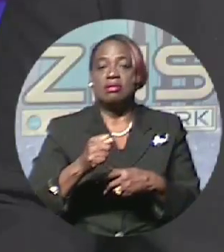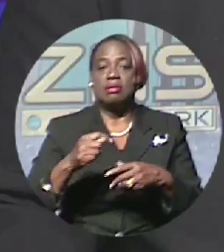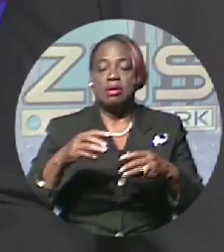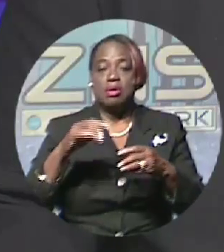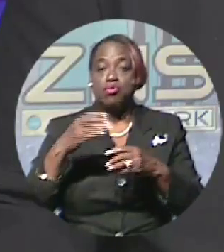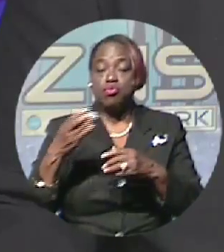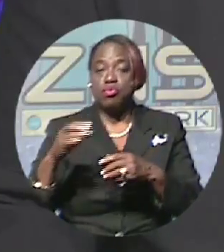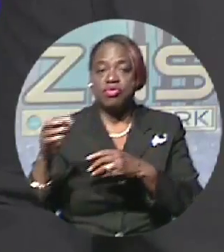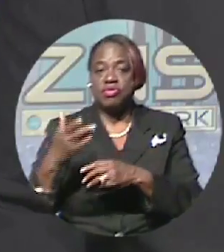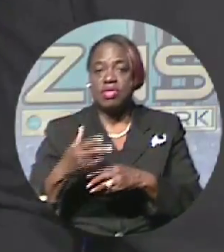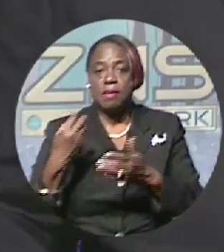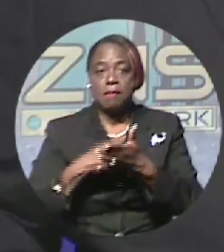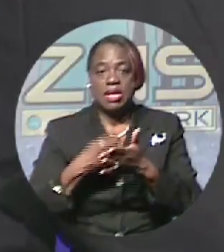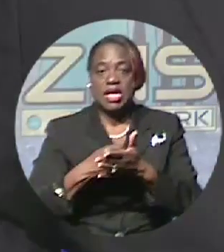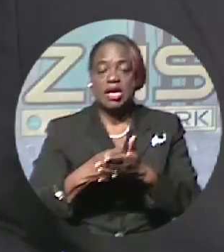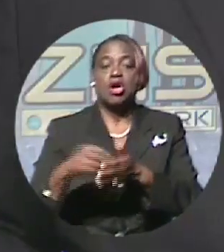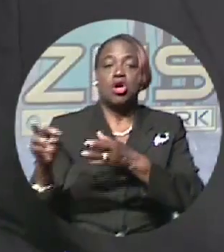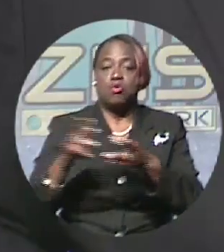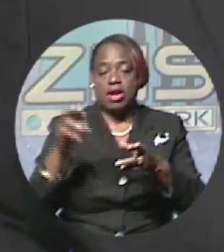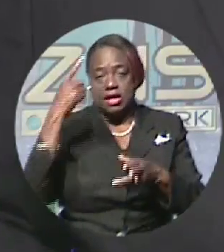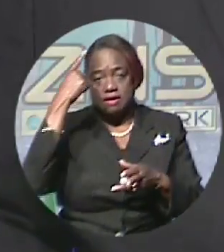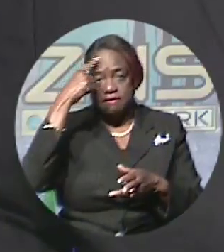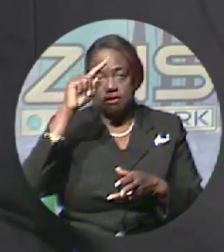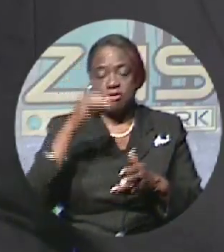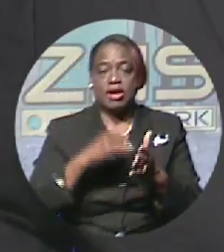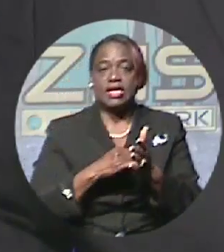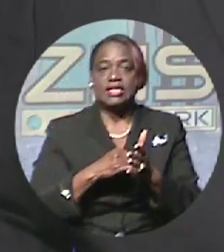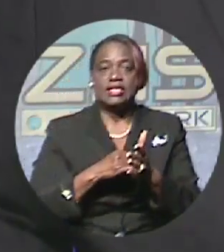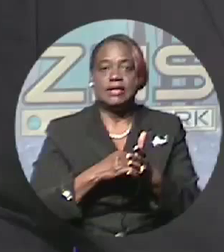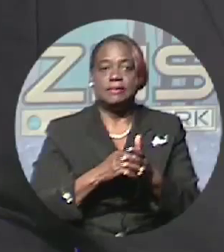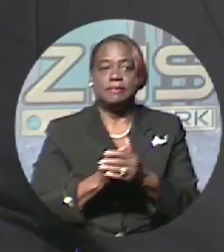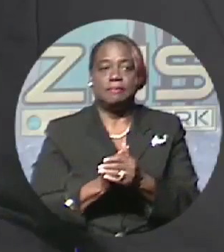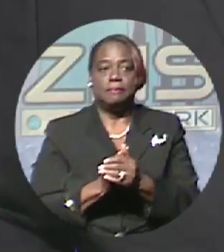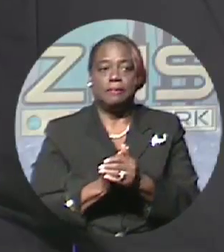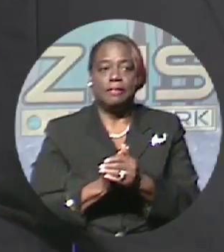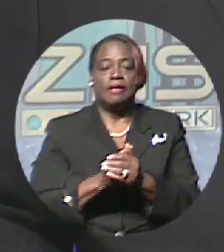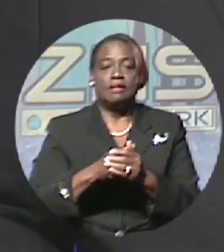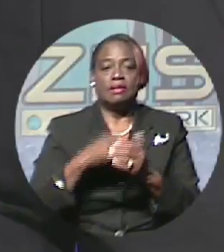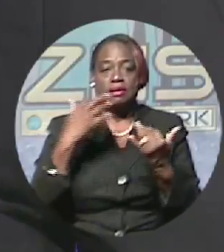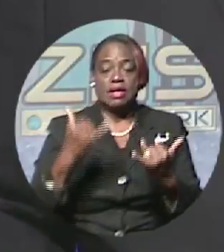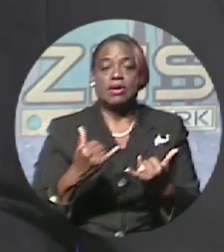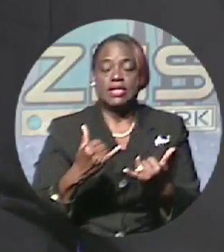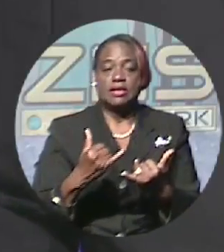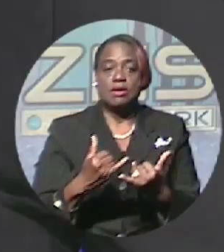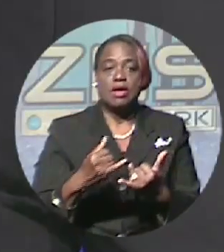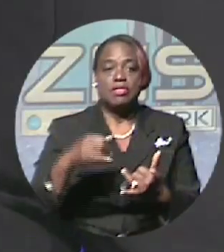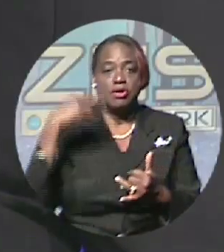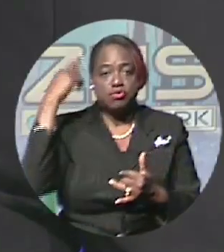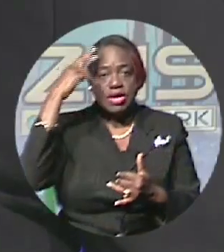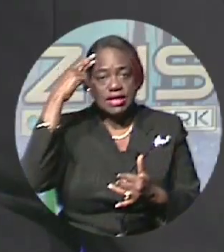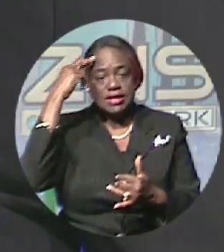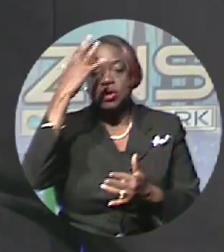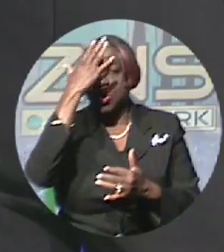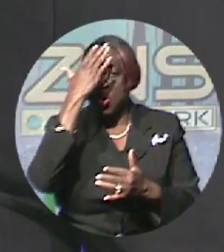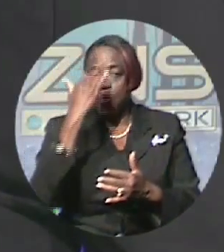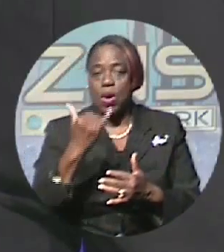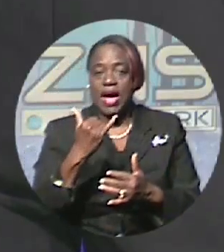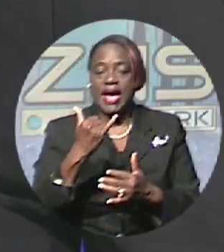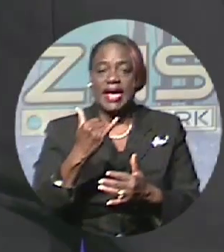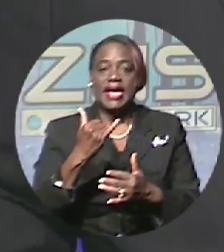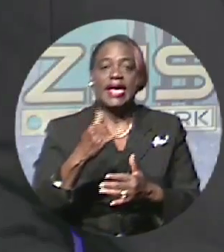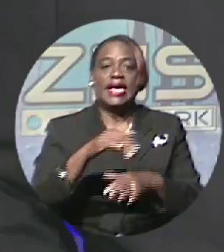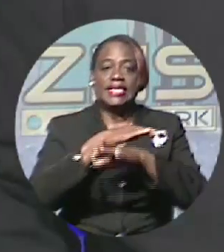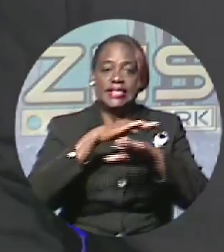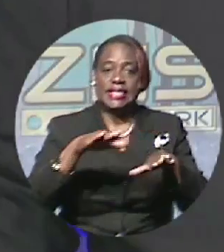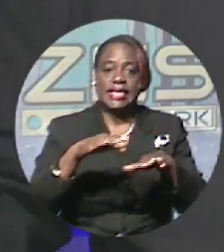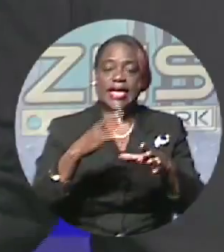of the Bahamas Junkanoo Carnival, who is setting the record straight on the issue and the reasons for the delay in groups not being able to collect their checks and